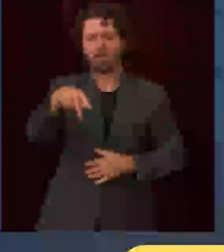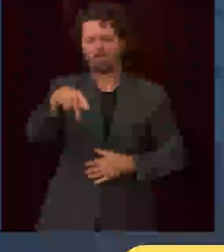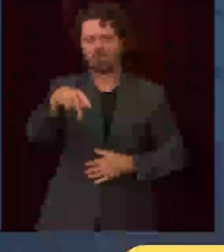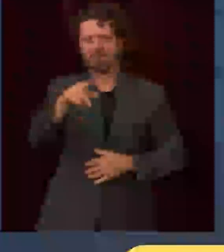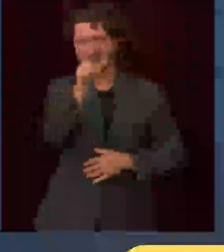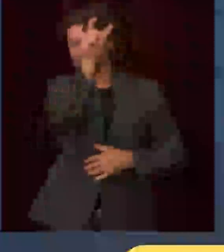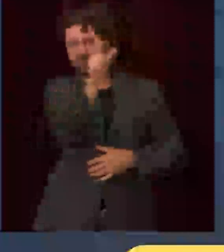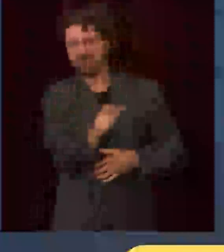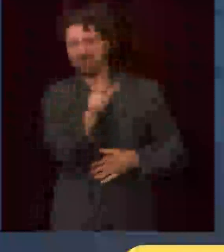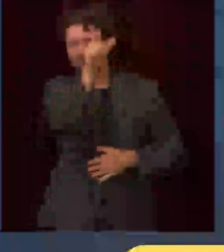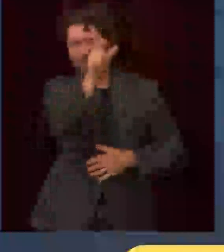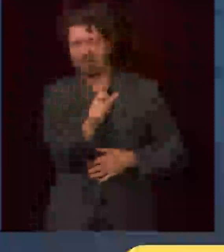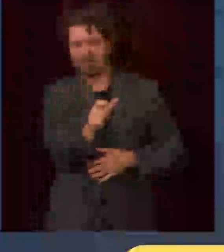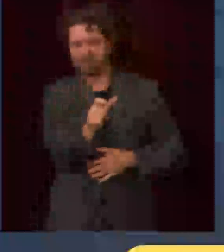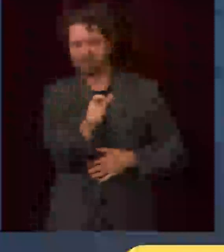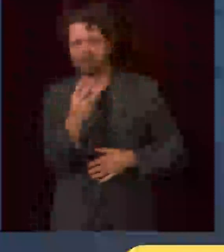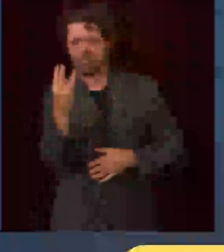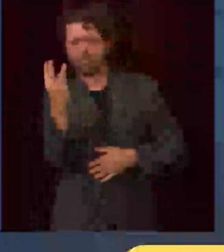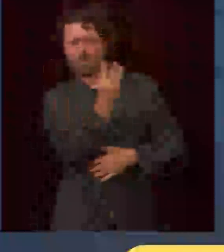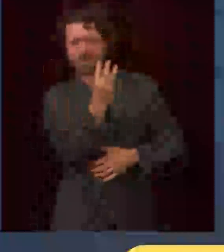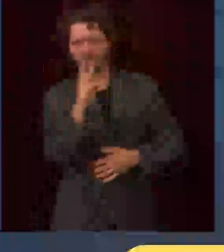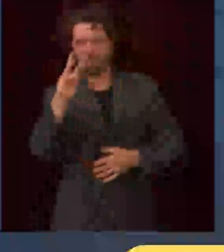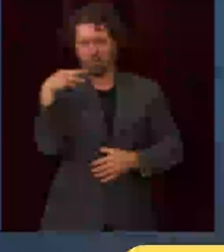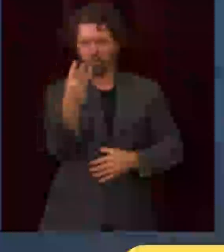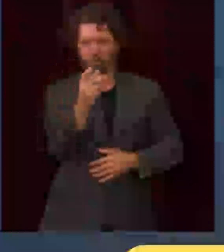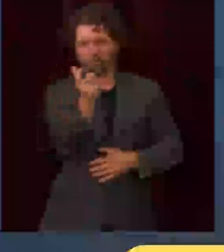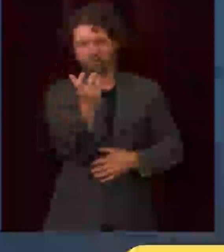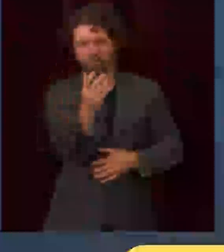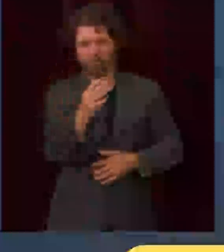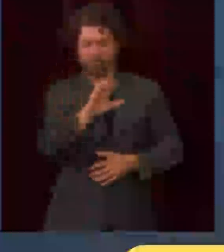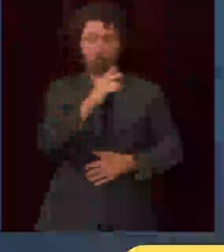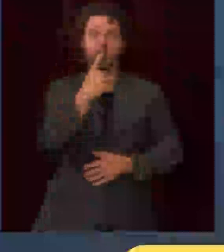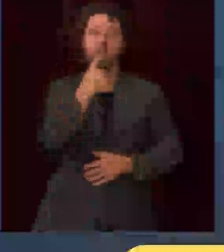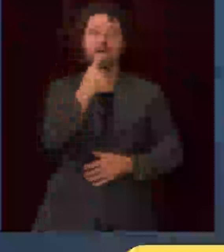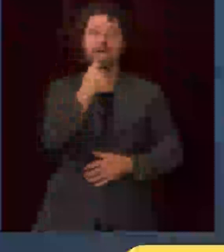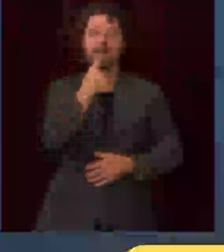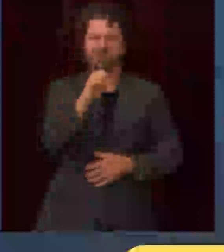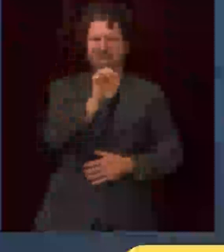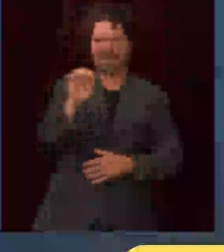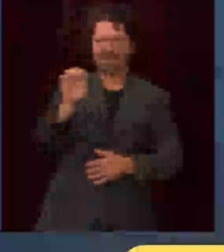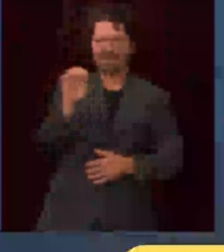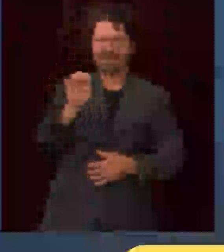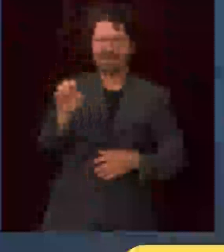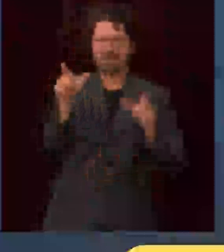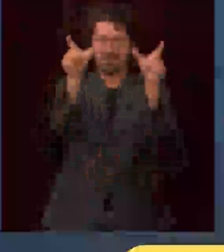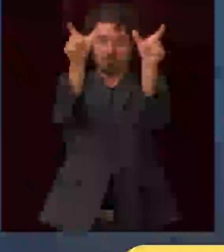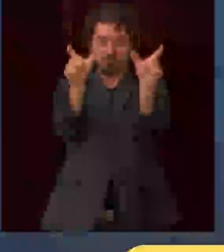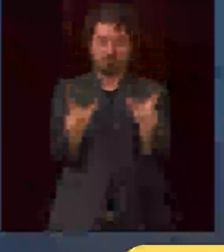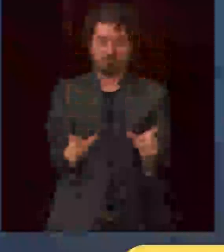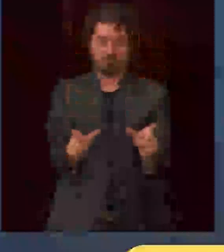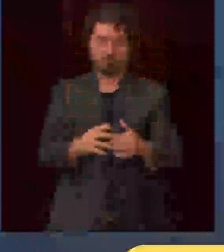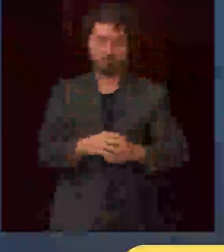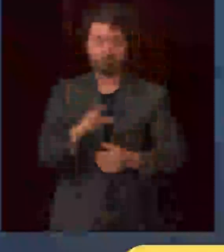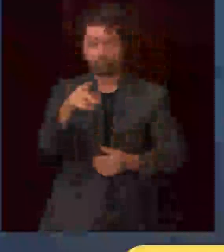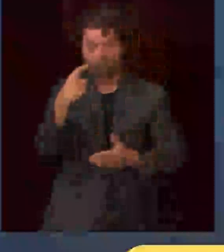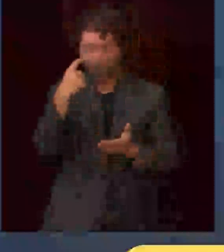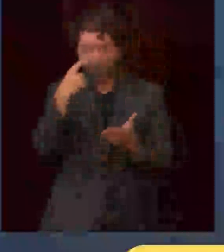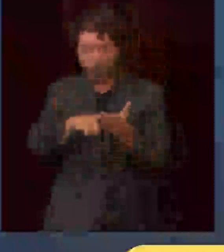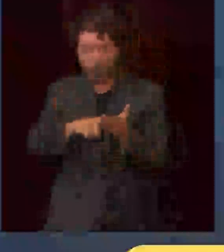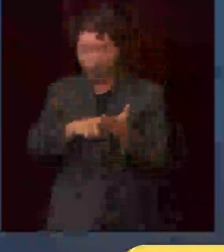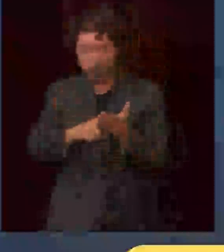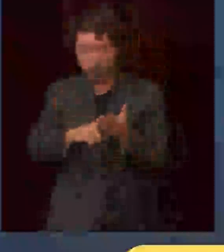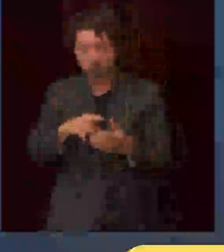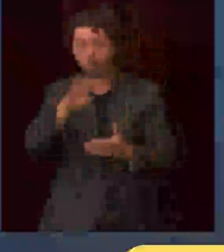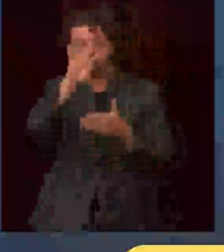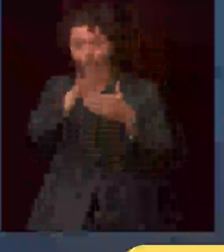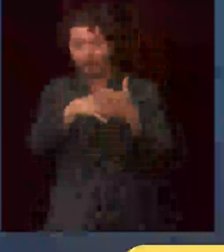on the left, it started out quite high at just under 4, so that one person would infect just under 4 people when we started